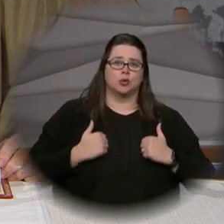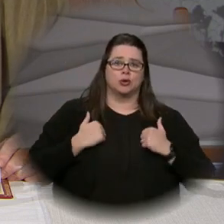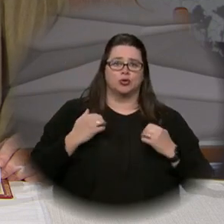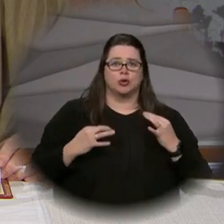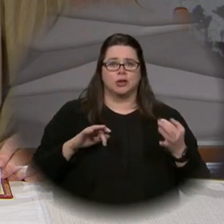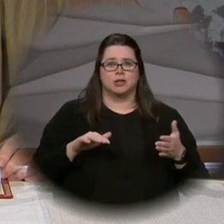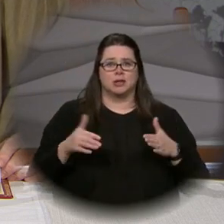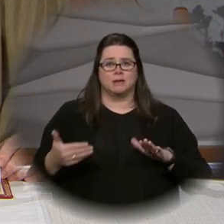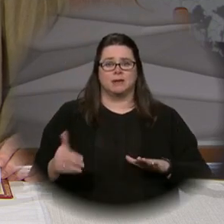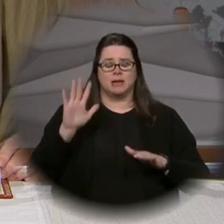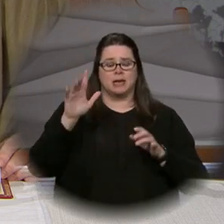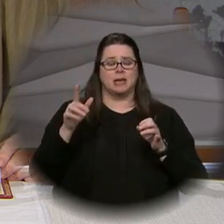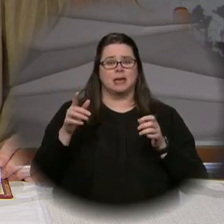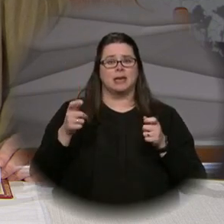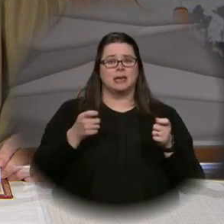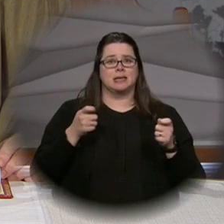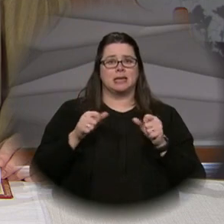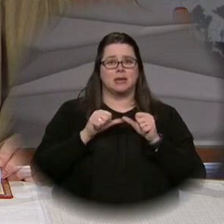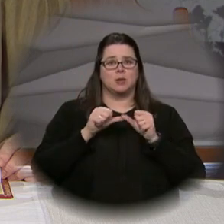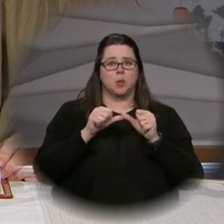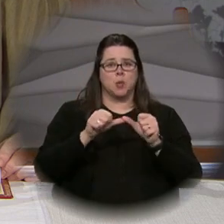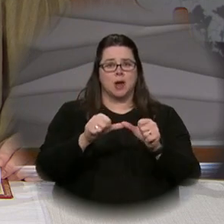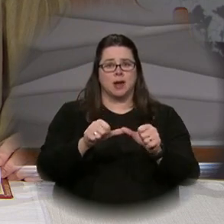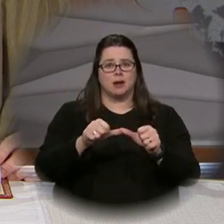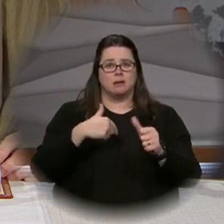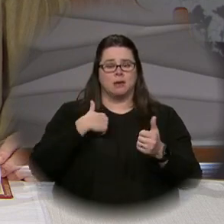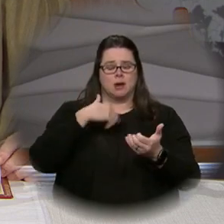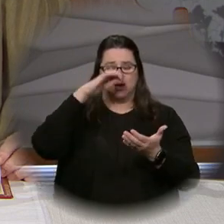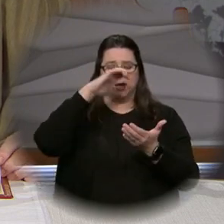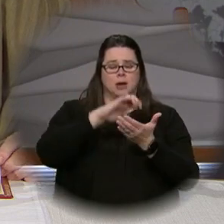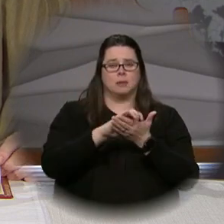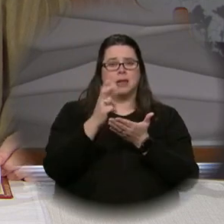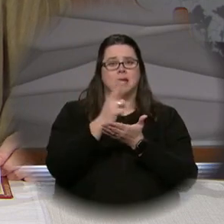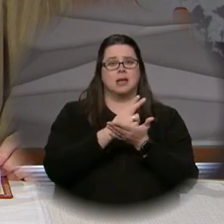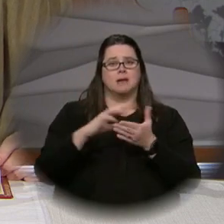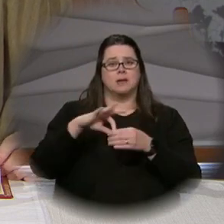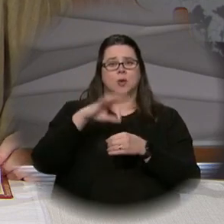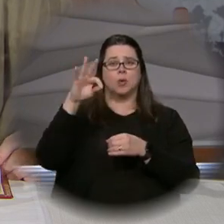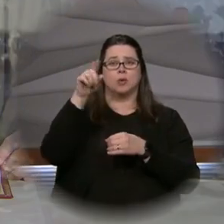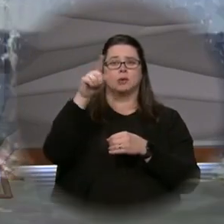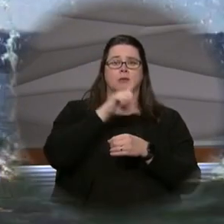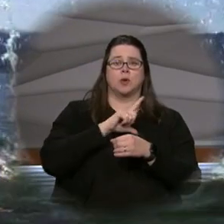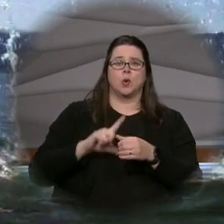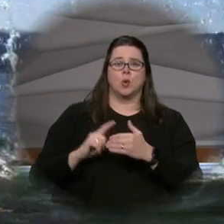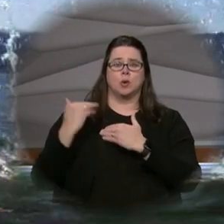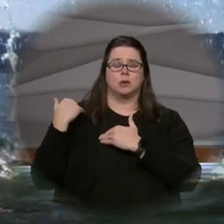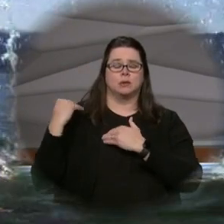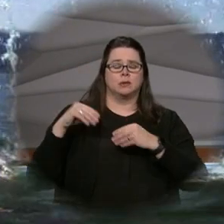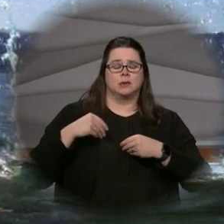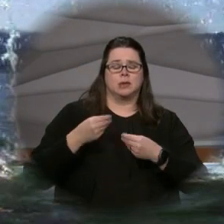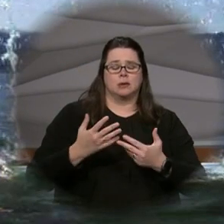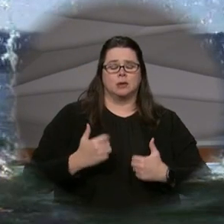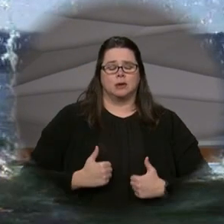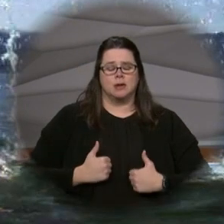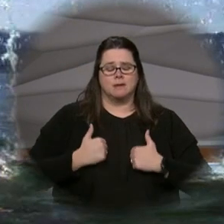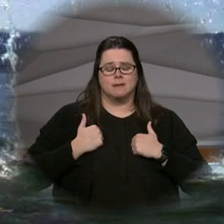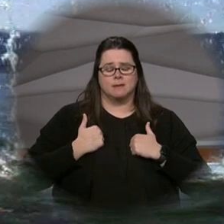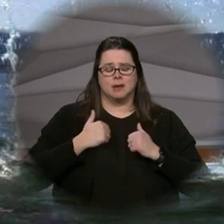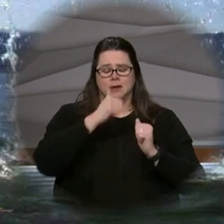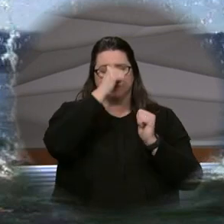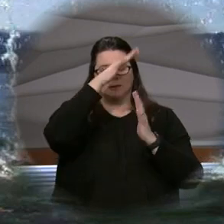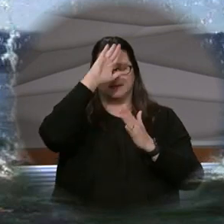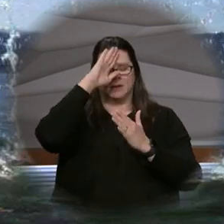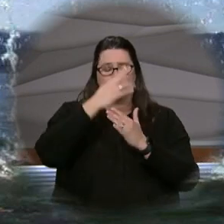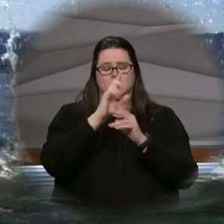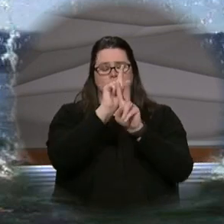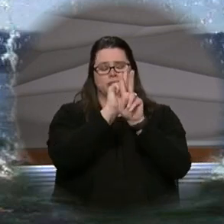in glory to judge the living and the dead, and his kingdom will have no end. I believe in the Holy Spirit, the Lord, the giver